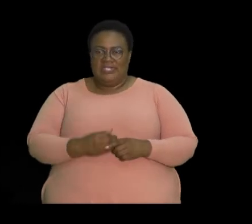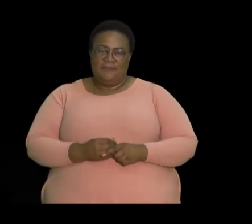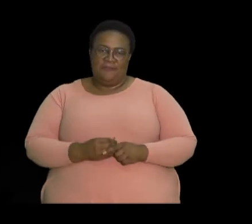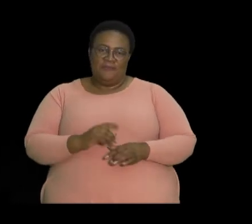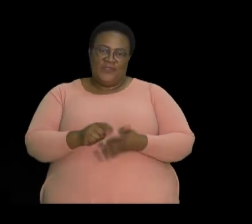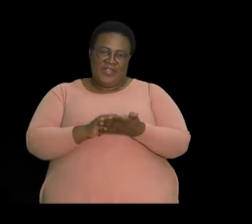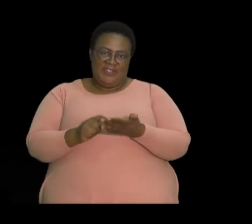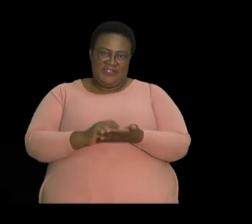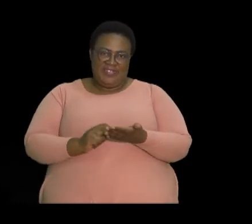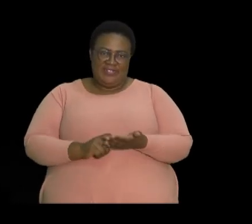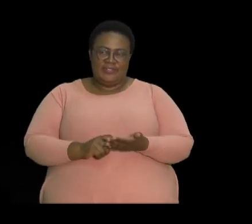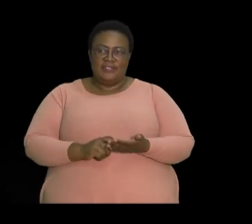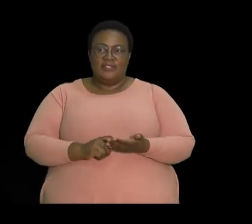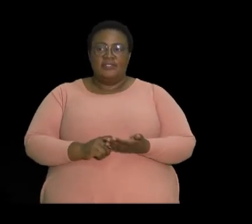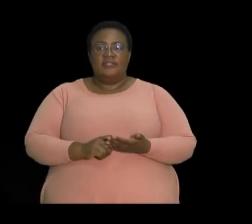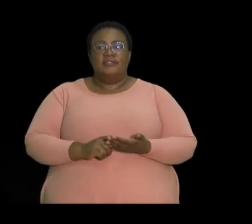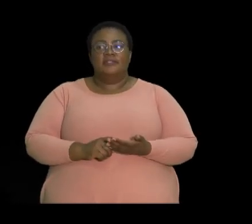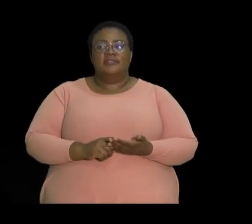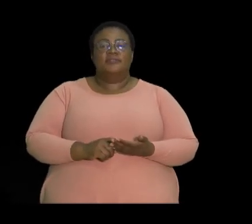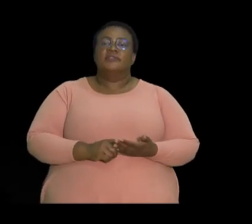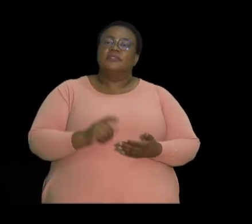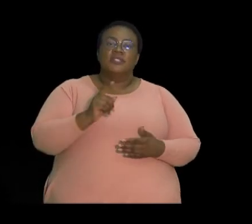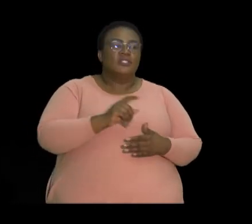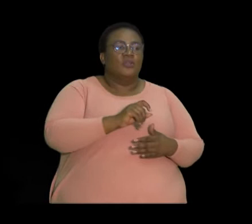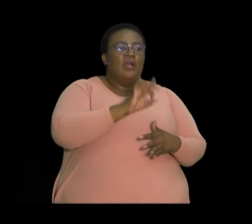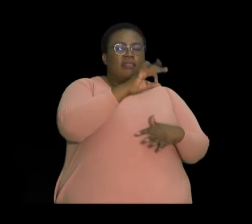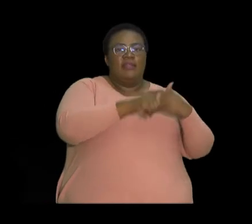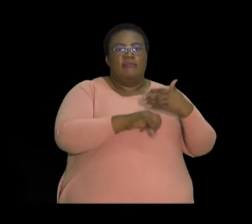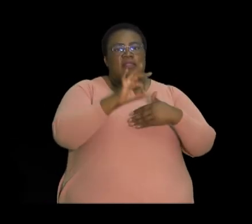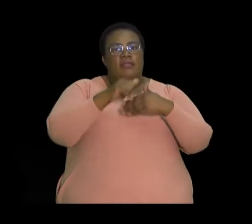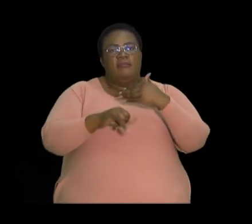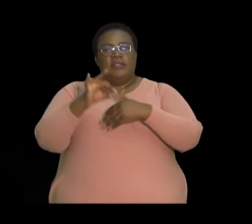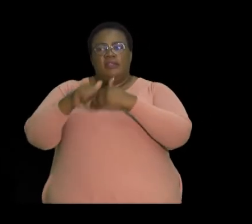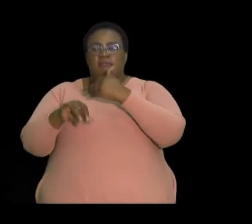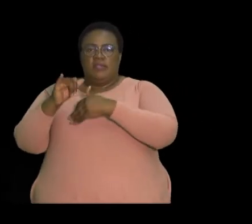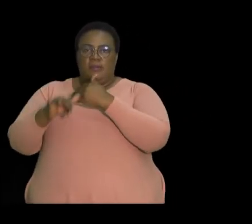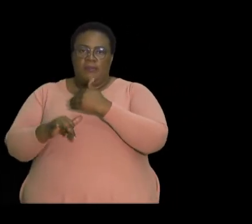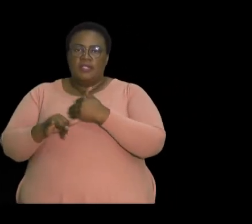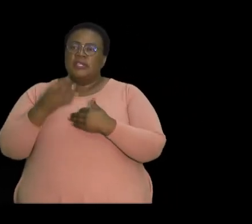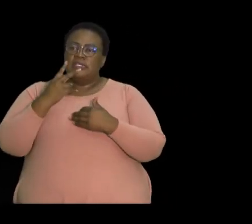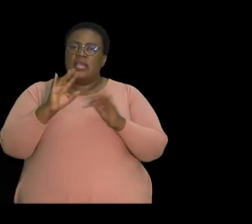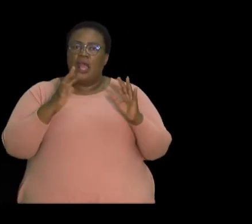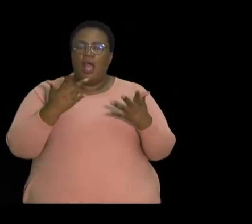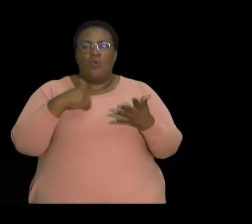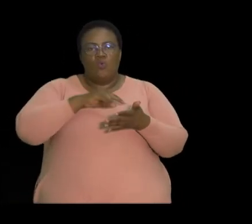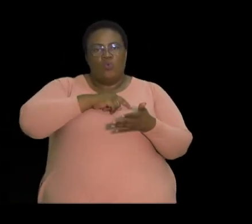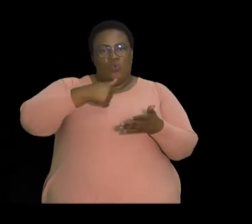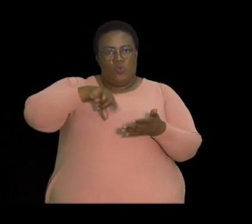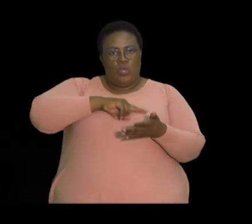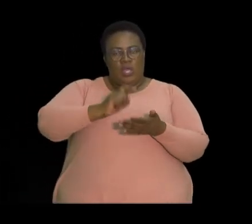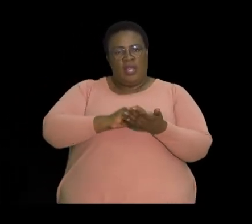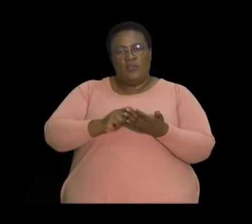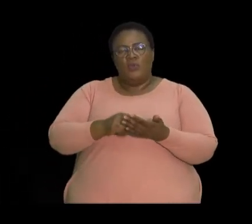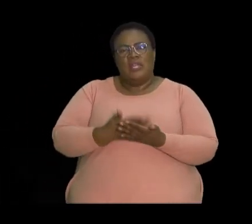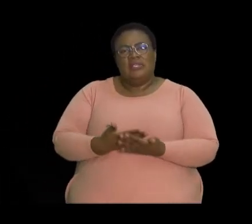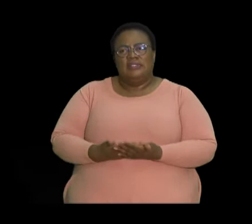our calculation. And this was compounded quarterly. Now let's see how we will calculate what Sibongile